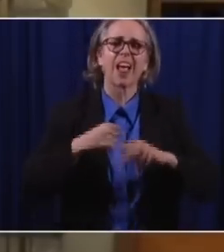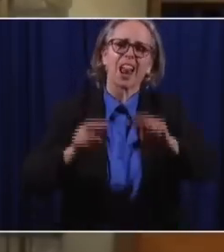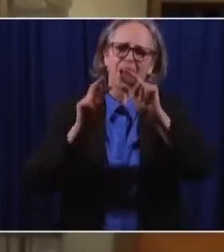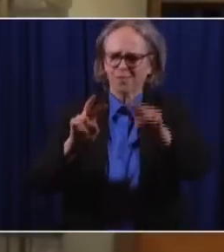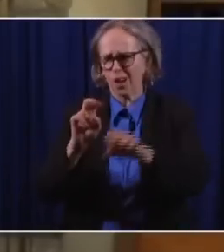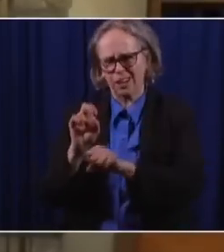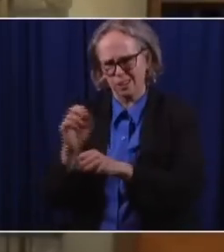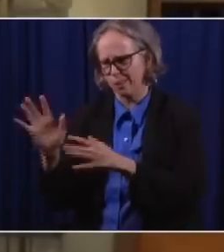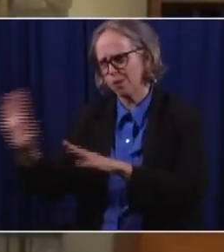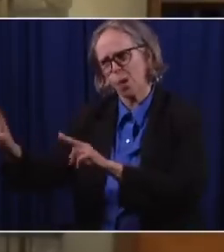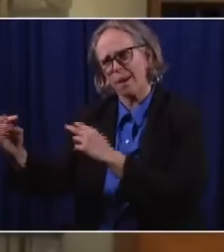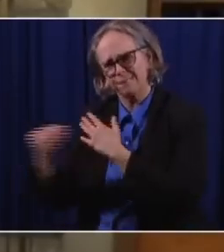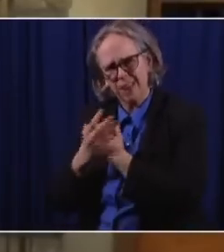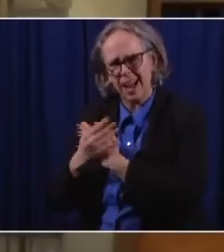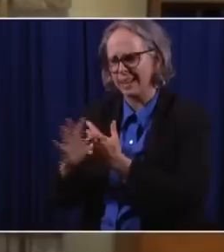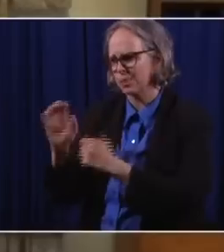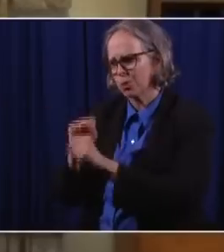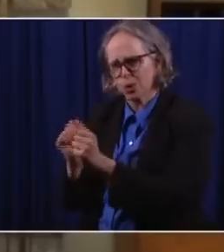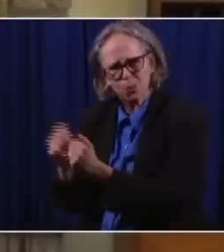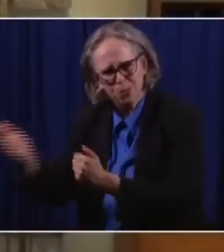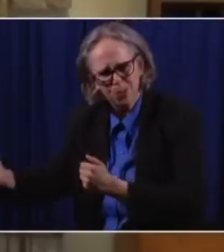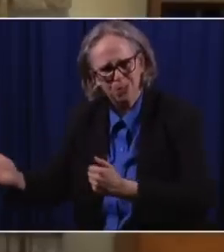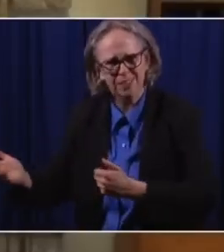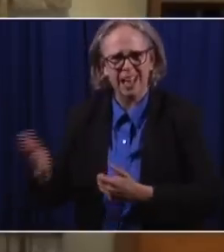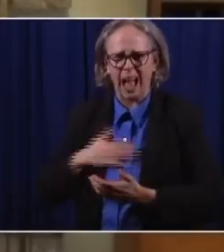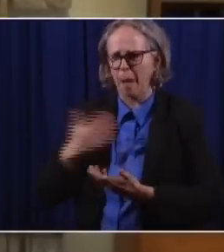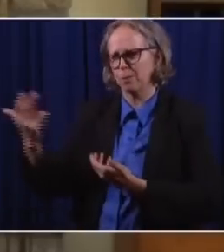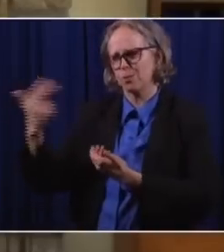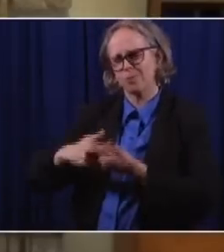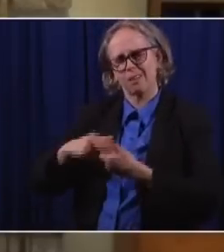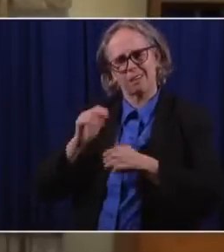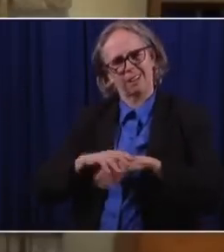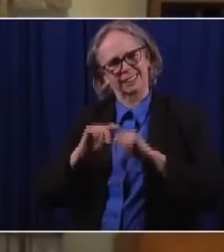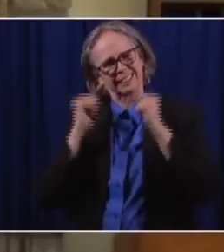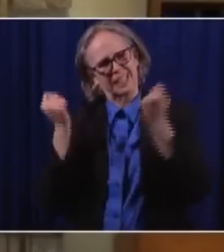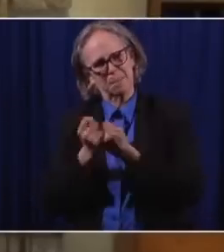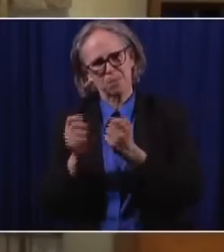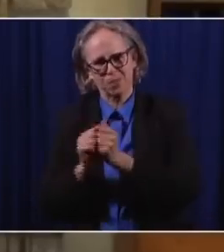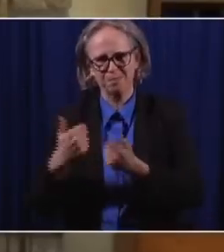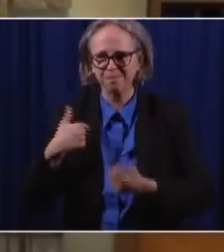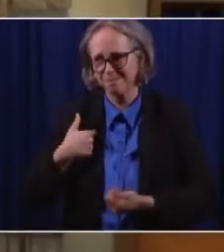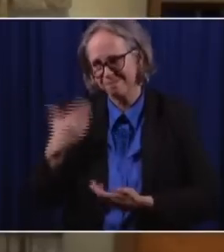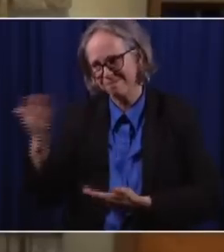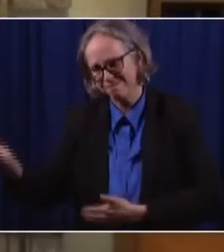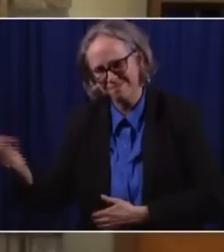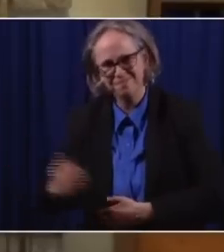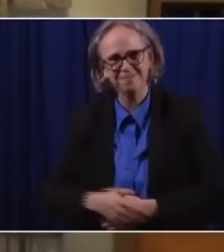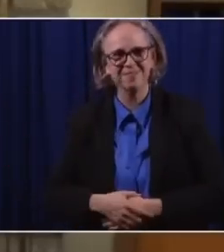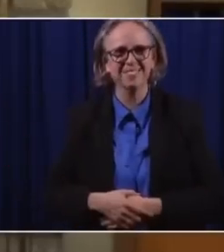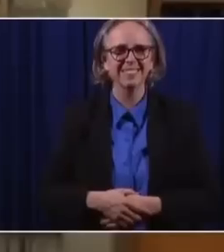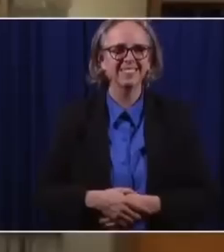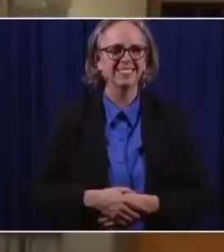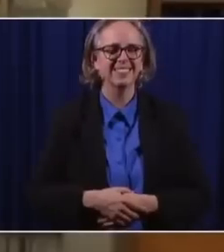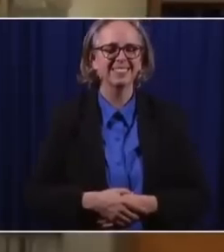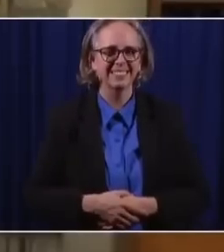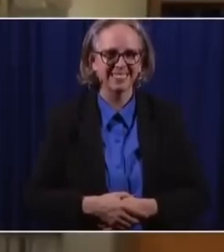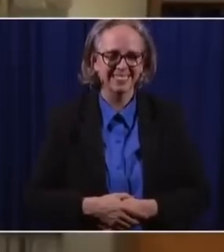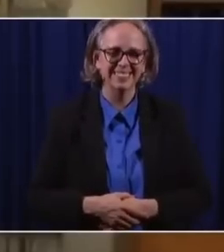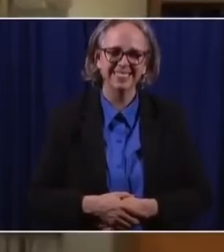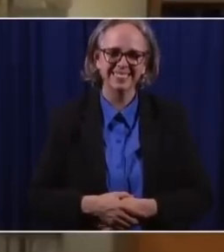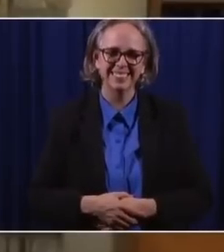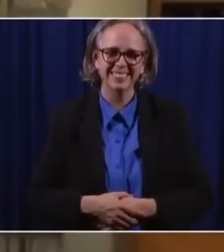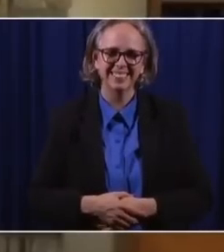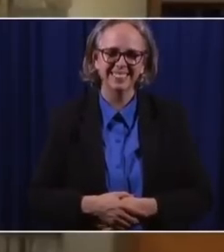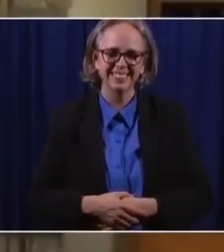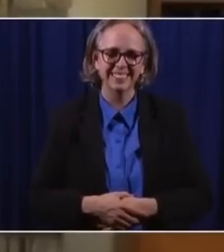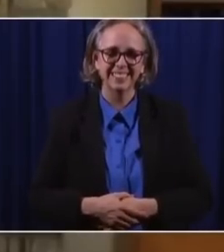and we're glad to have you on board. Thank you, Governor. Very much. Let's go to Interim